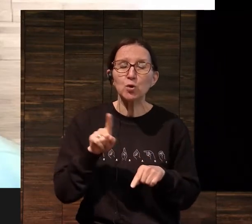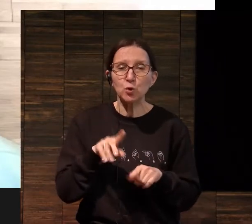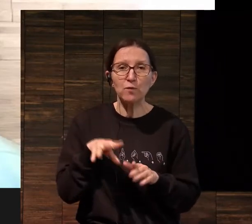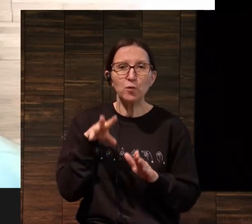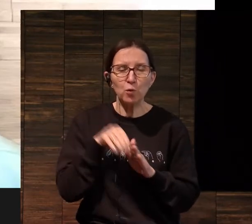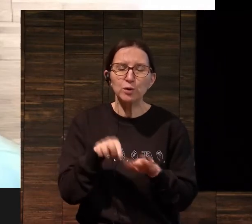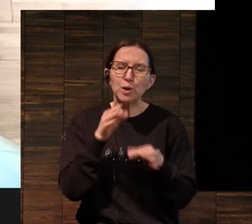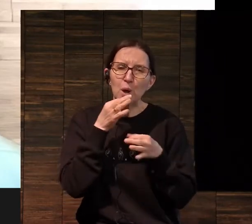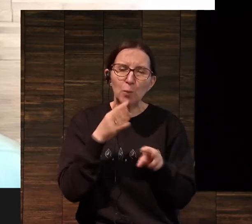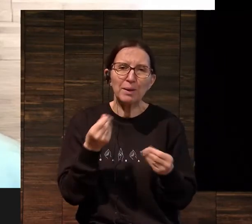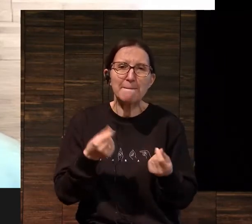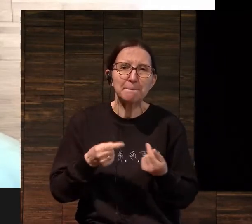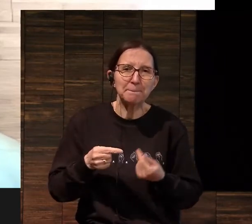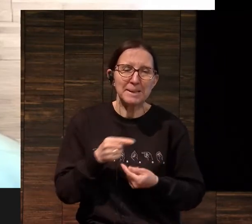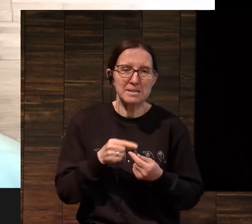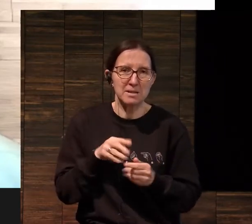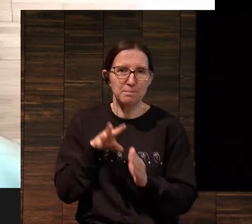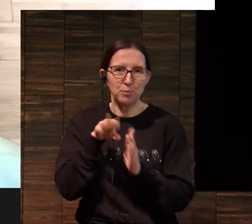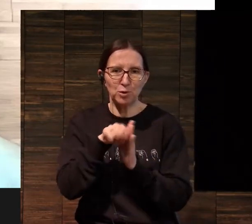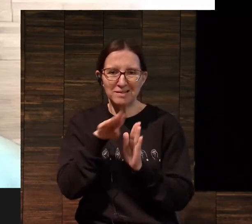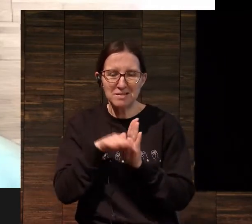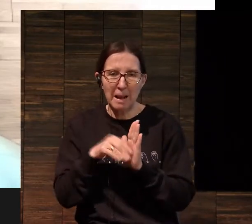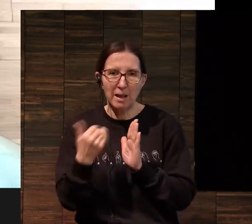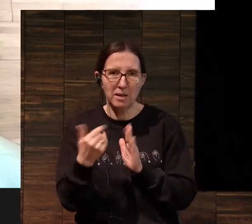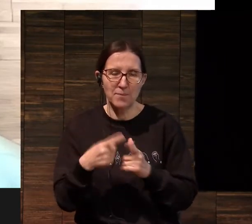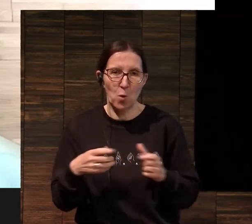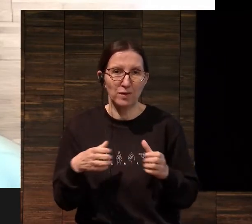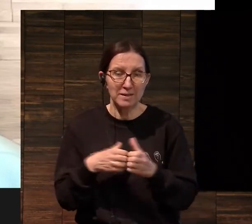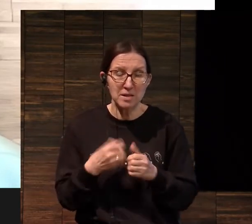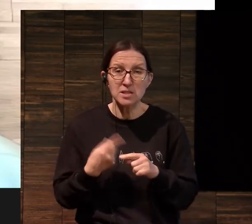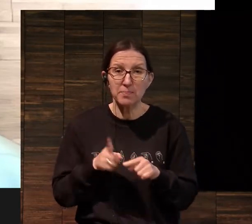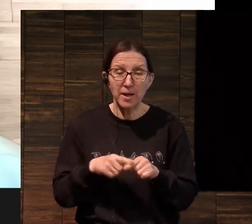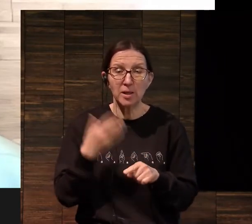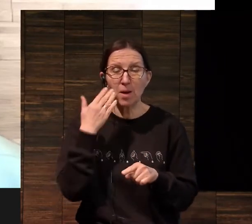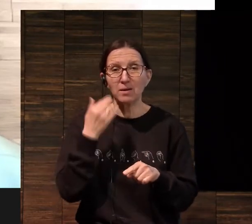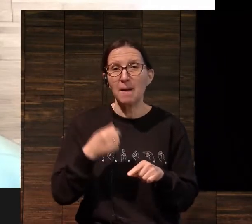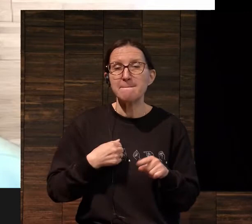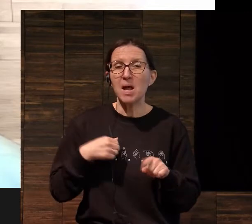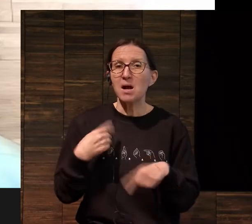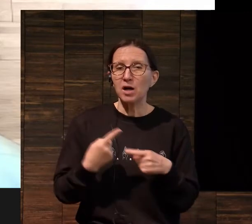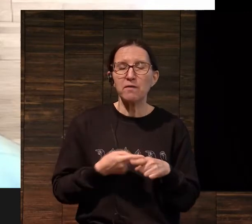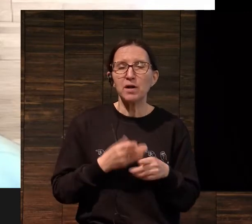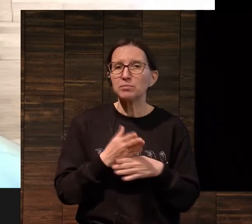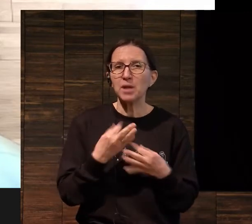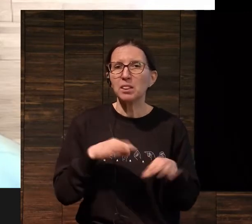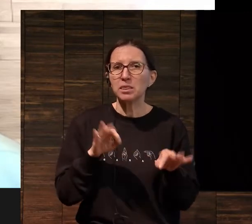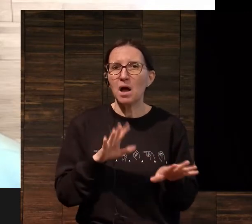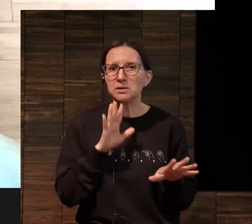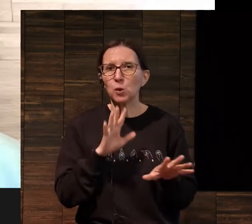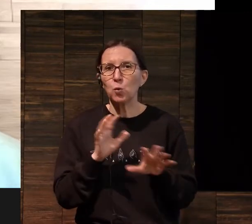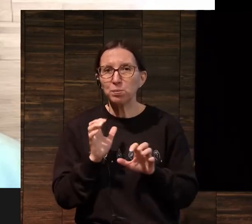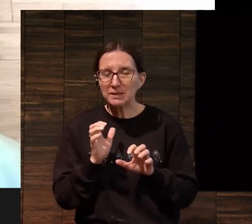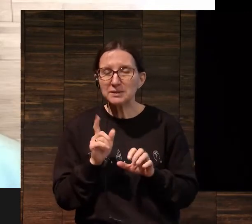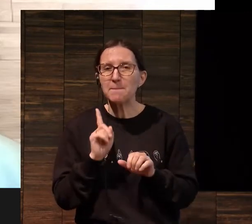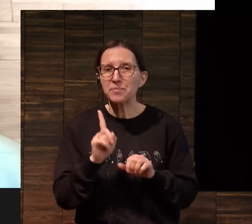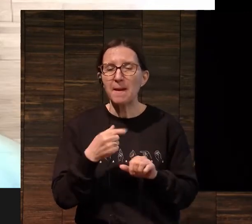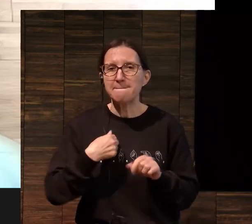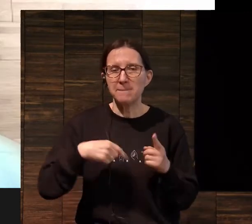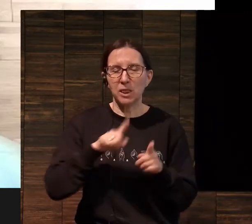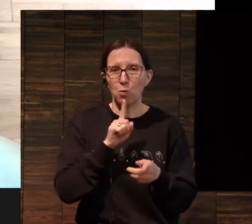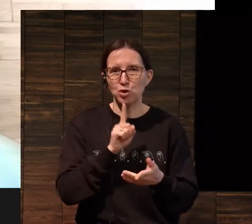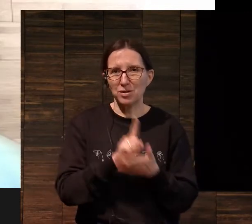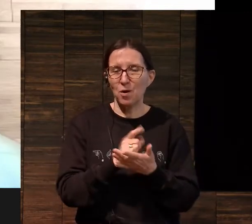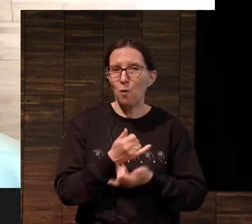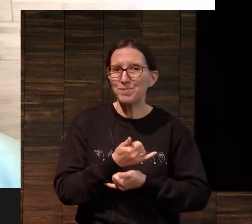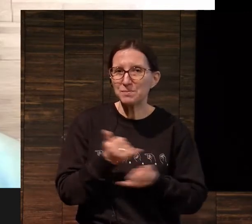of a website or a public-facing entity of an organization needs to be aware of accessibility, and it needs to be involved